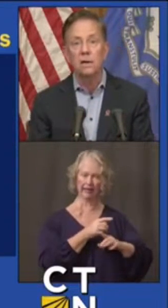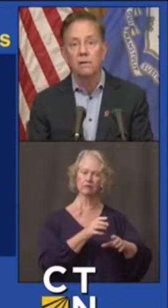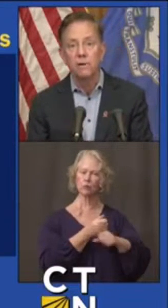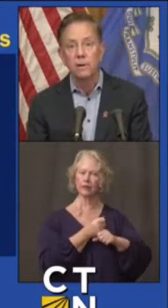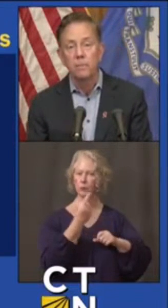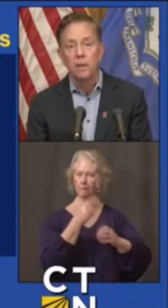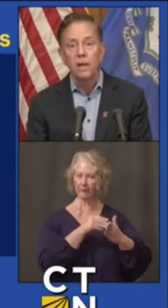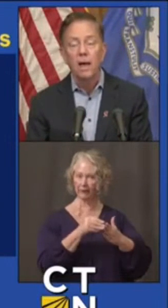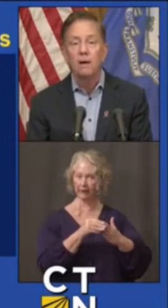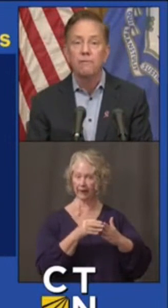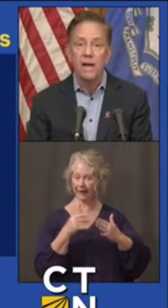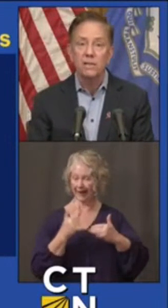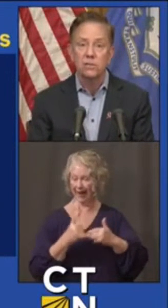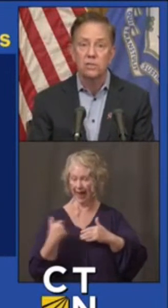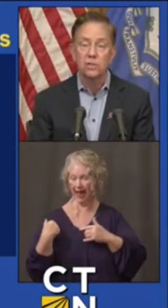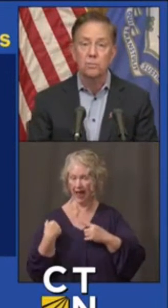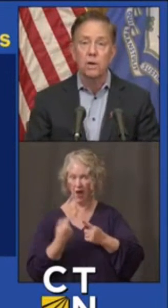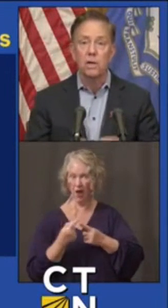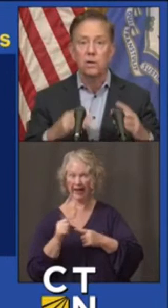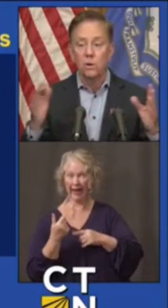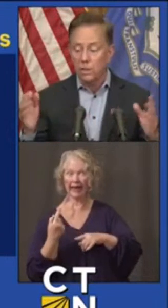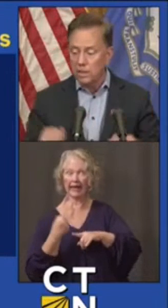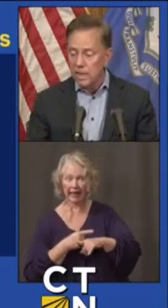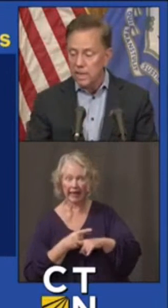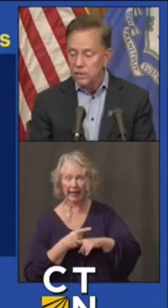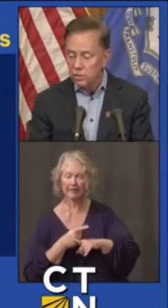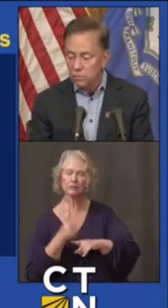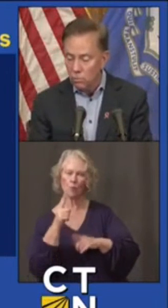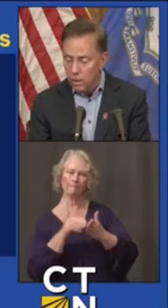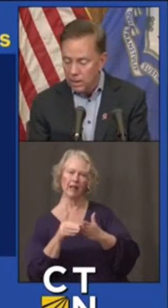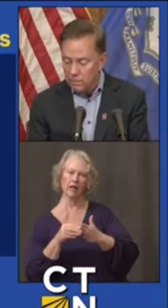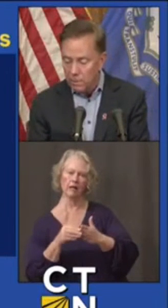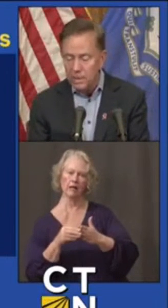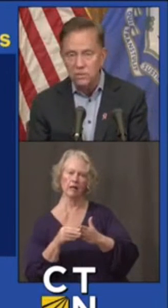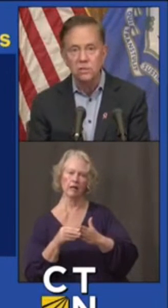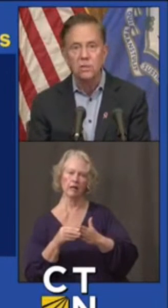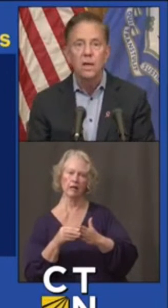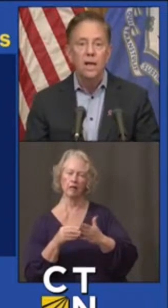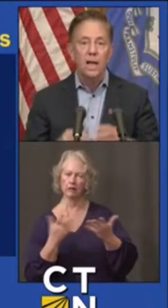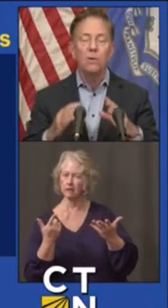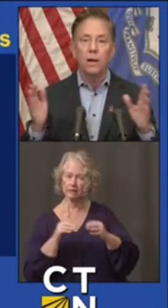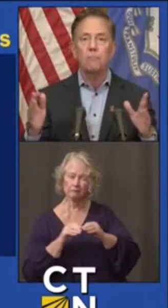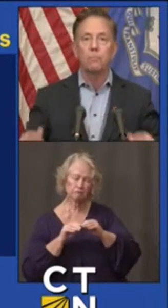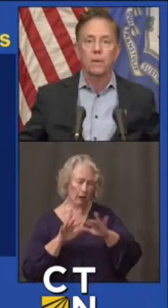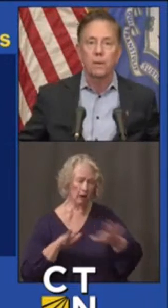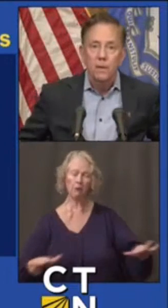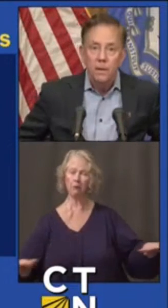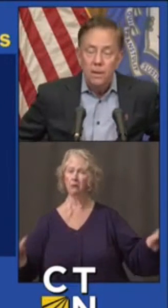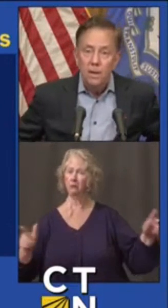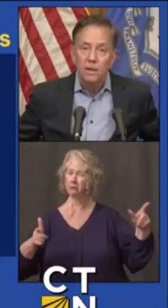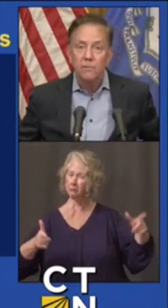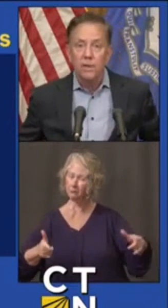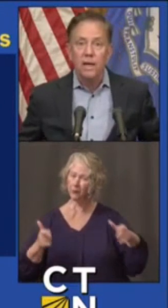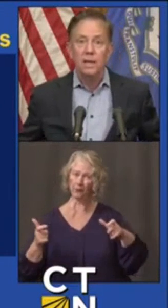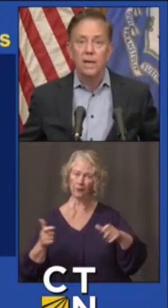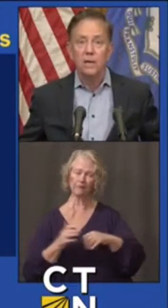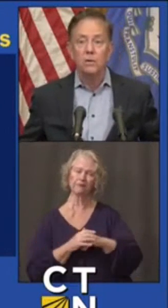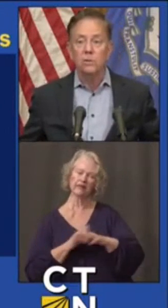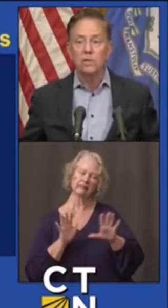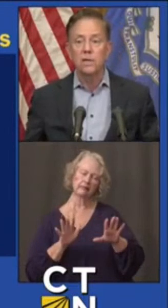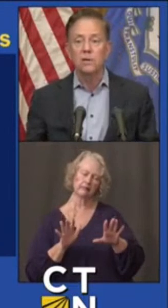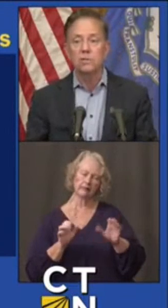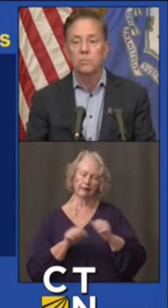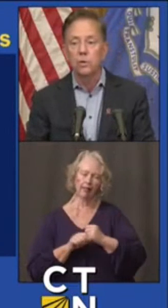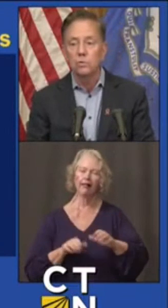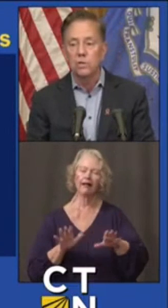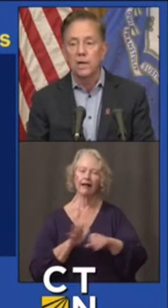of how fast this is spreading on a nationwide basis. Anyway, enough of that. I can also tell